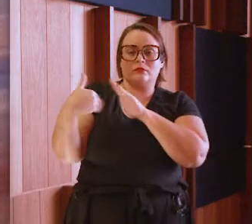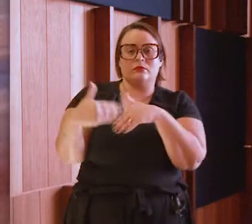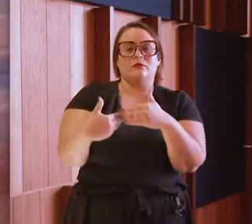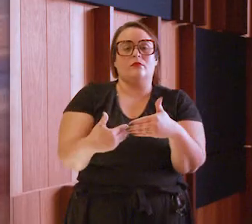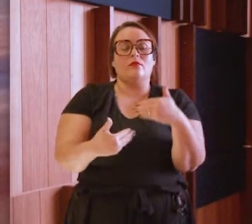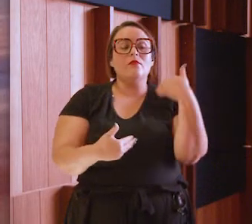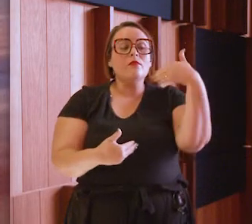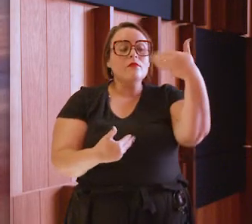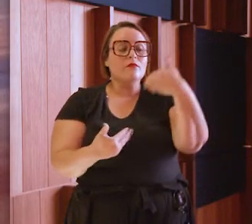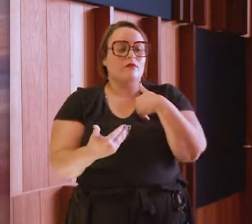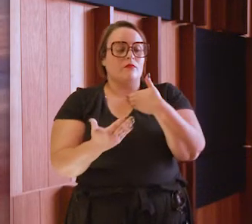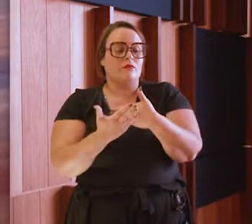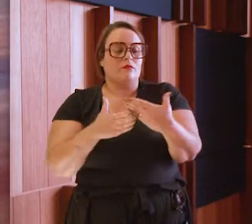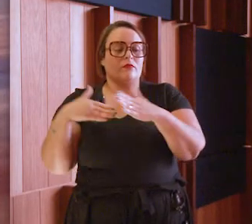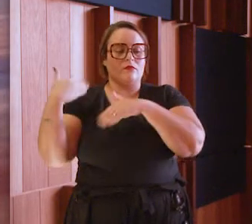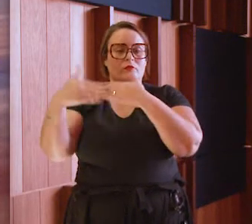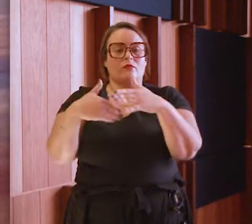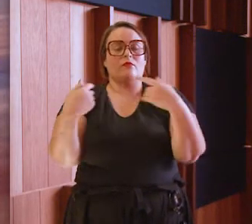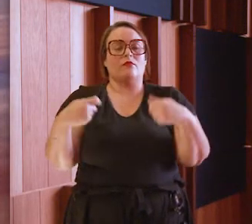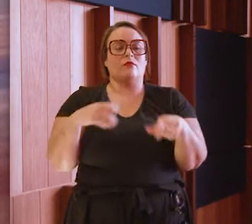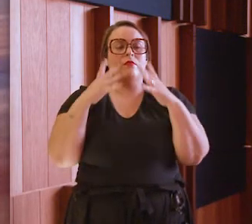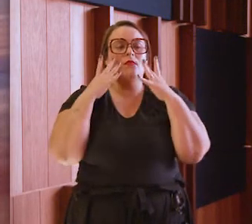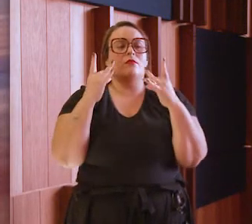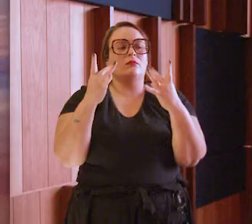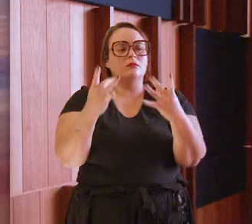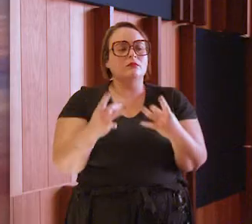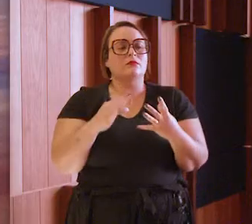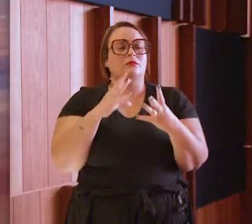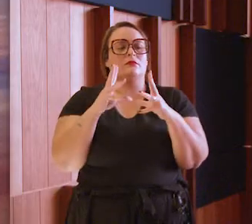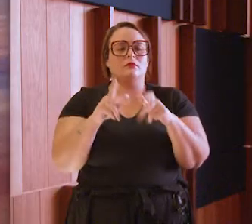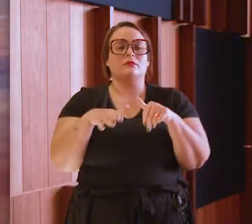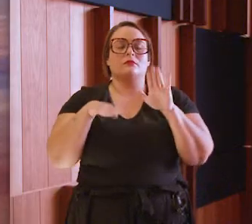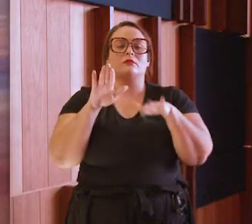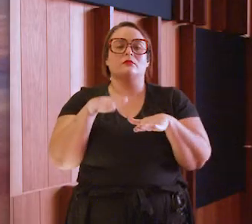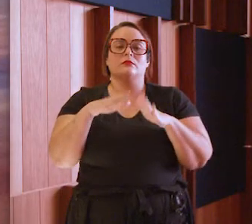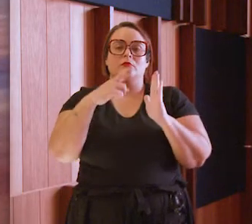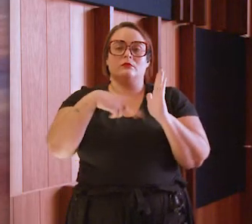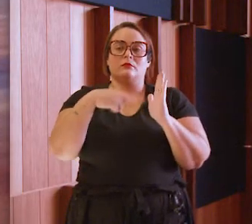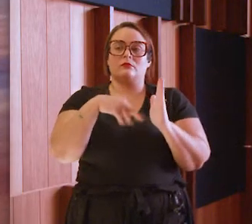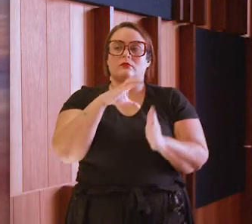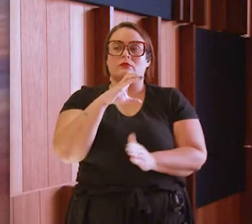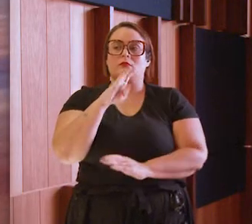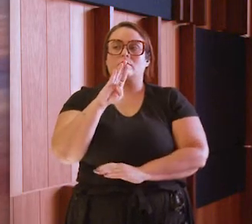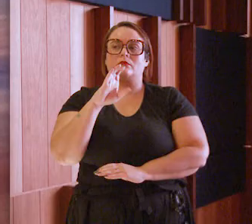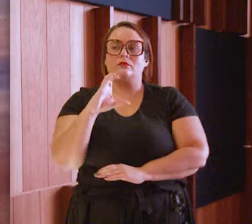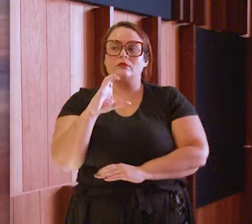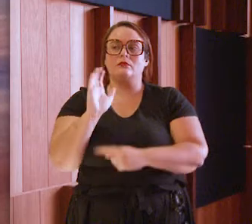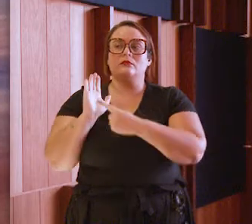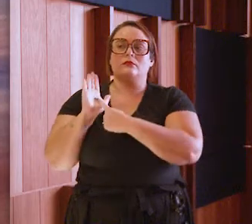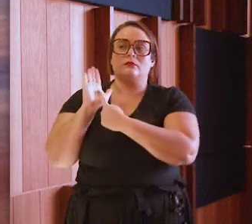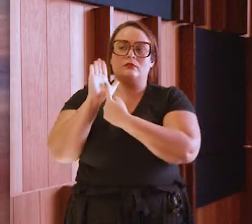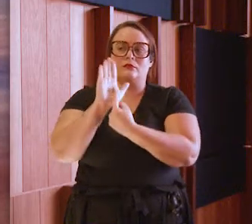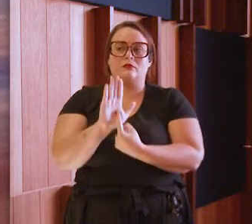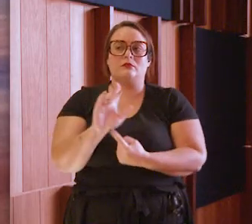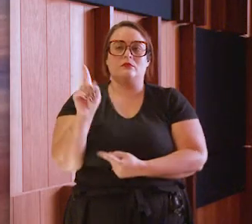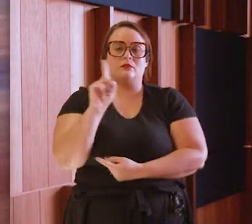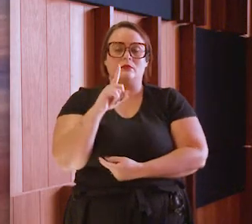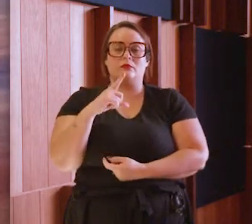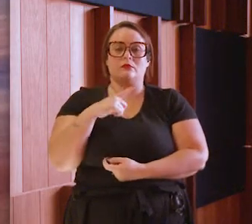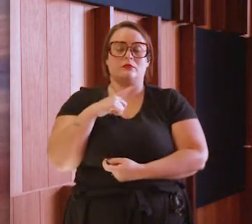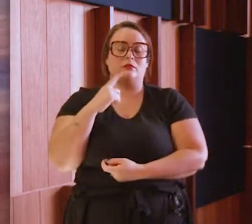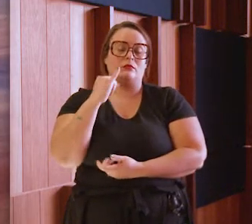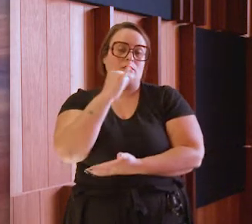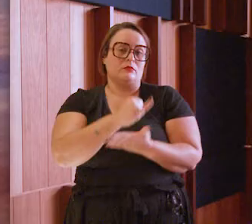report may not really adequately reflect the amount of tax that you're going to be reporting in each of these jurisdictions, because obviously you still have to